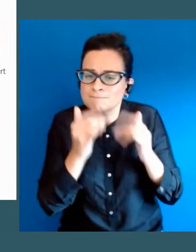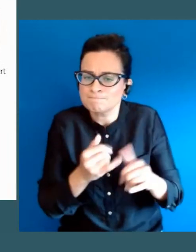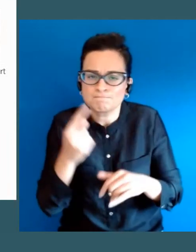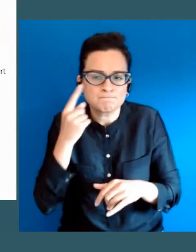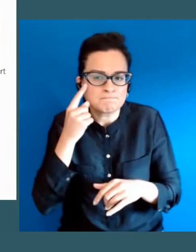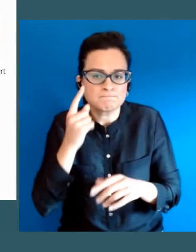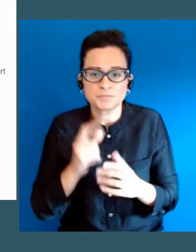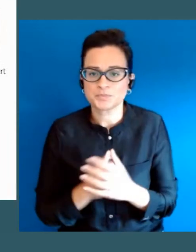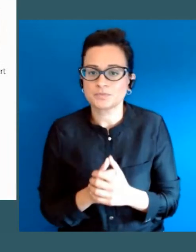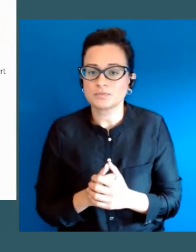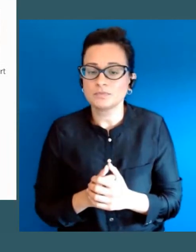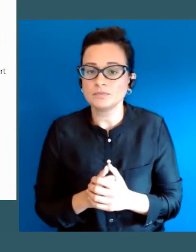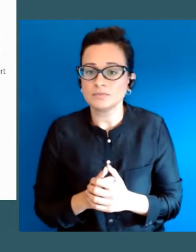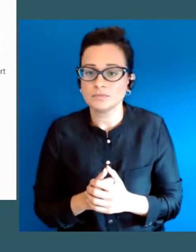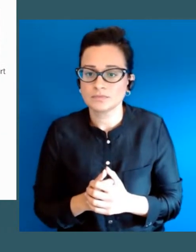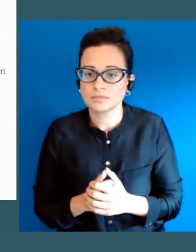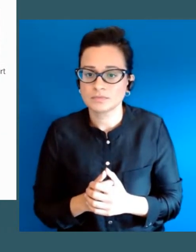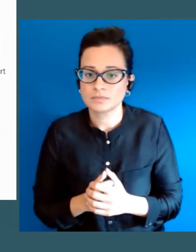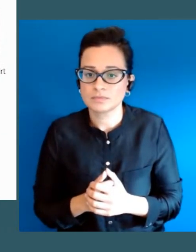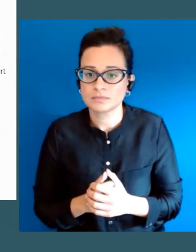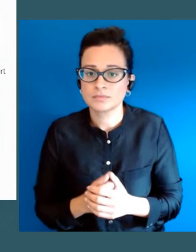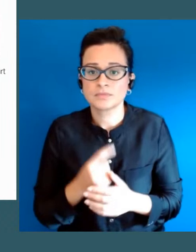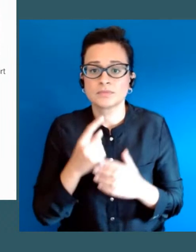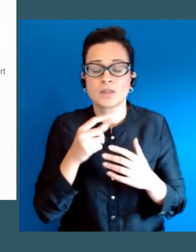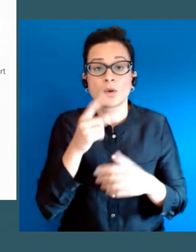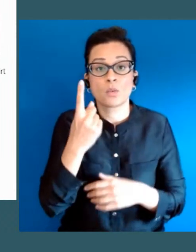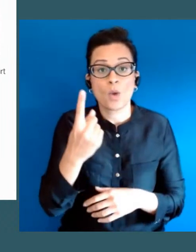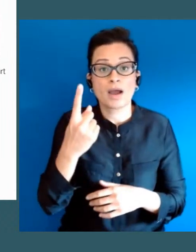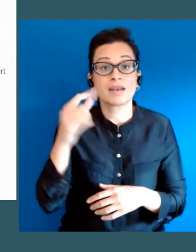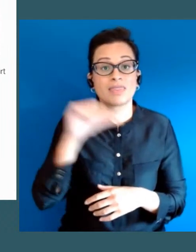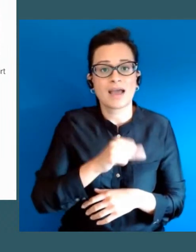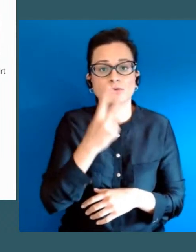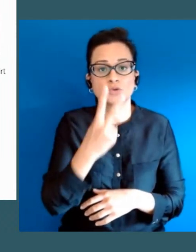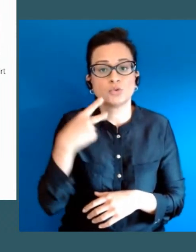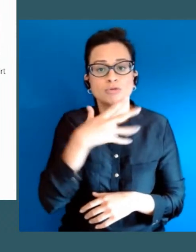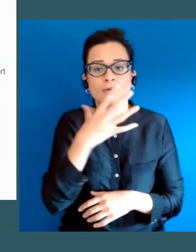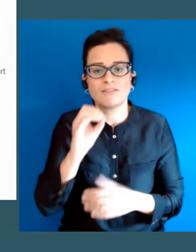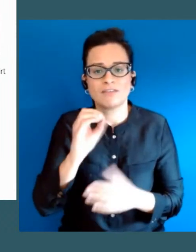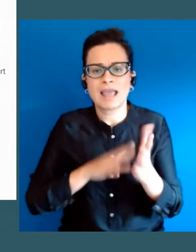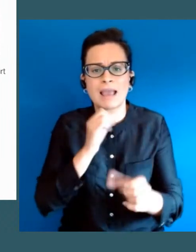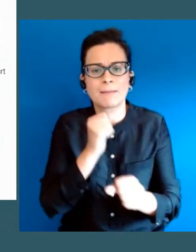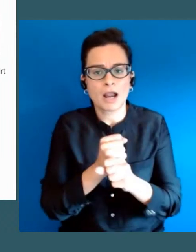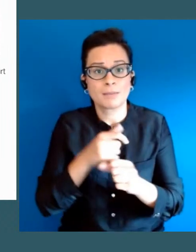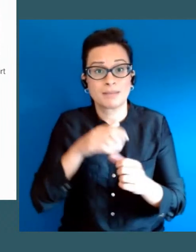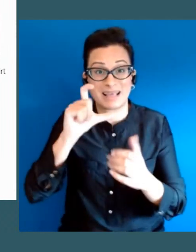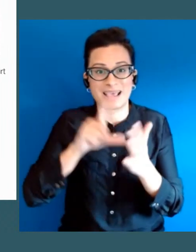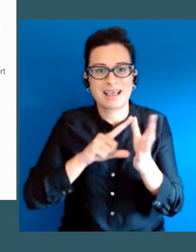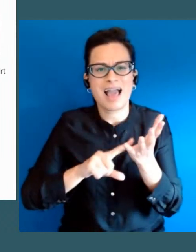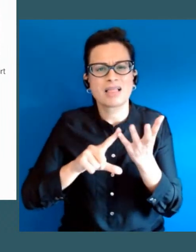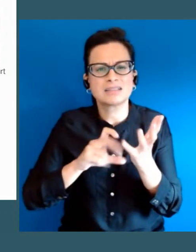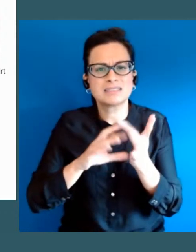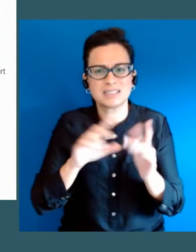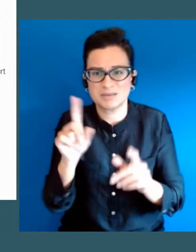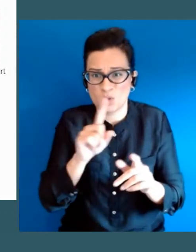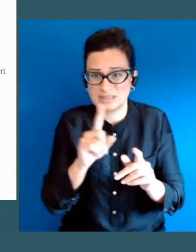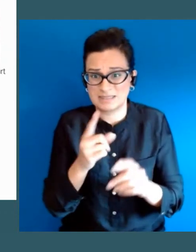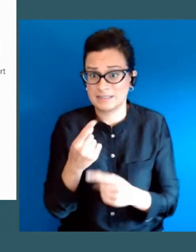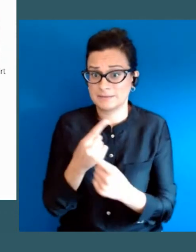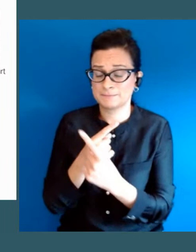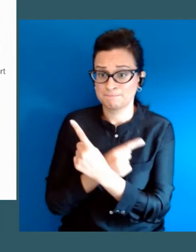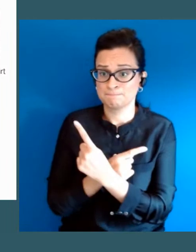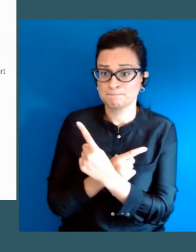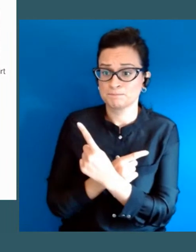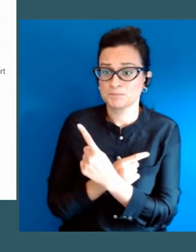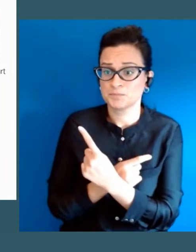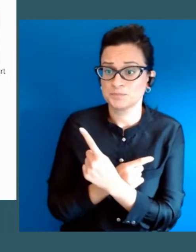So what does 1250 milligrams of calcium look like? Well, this is just on a daily basis. As you can see, there's lots of